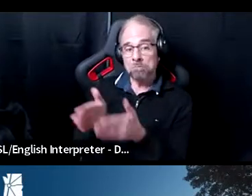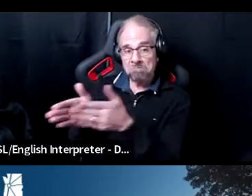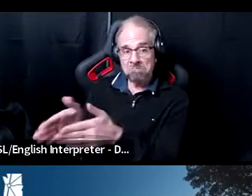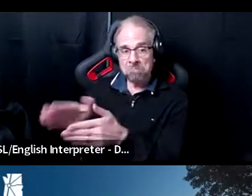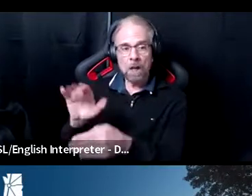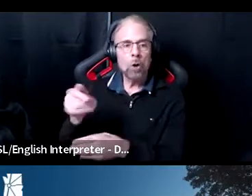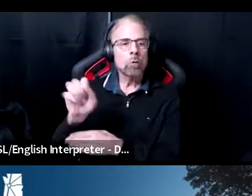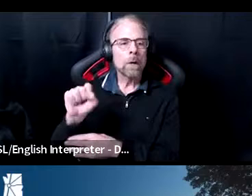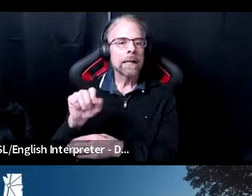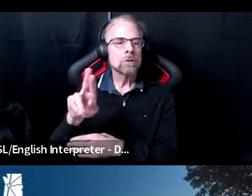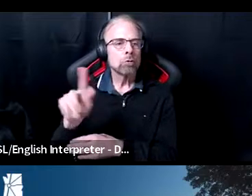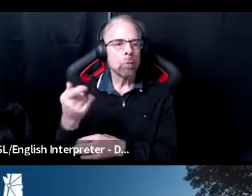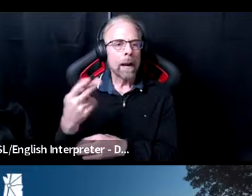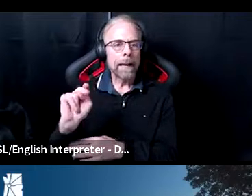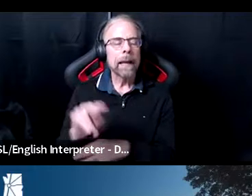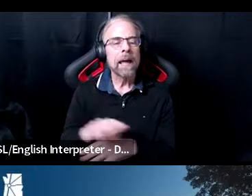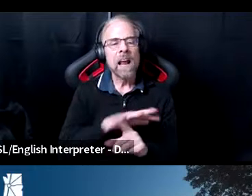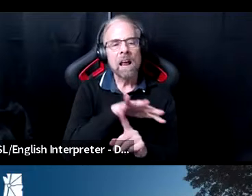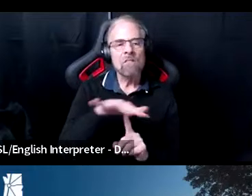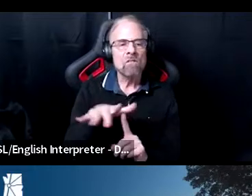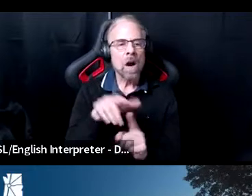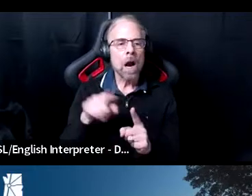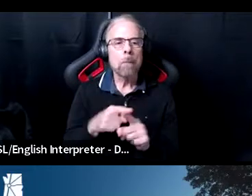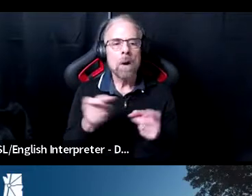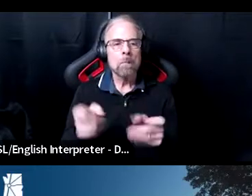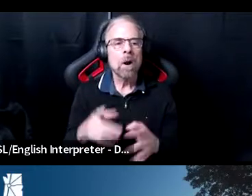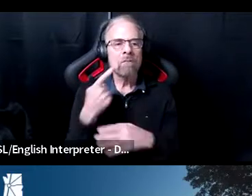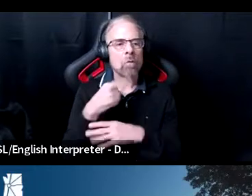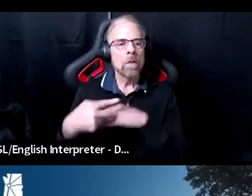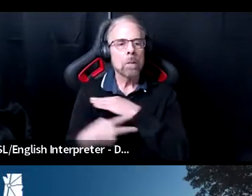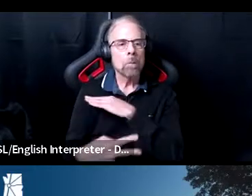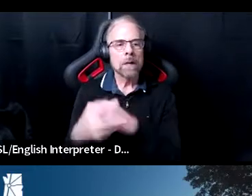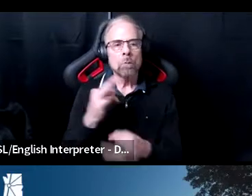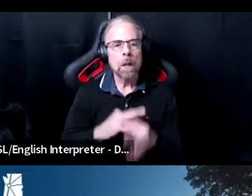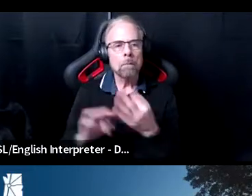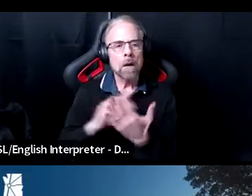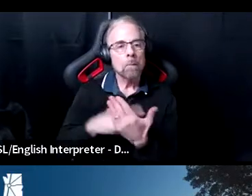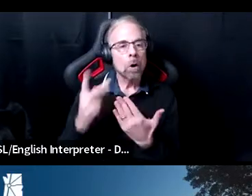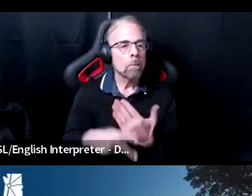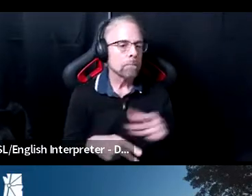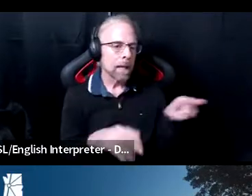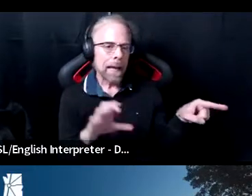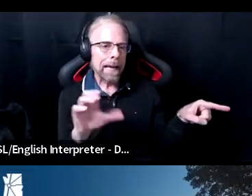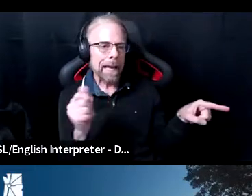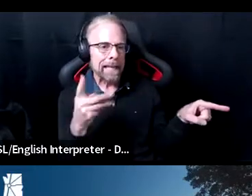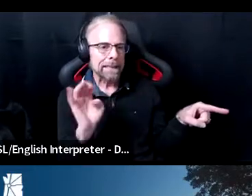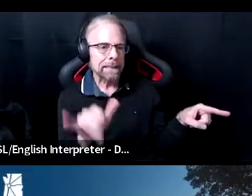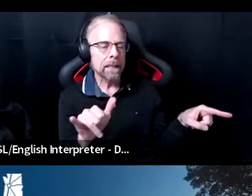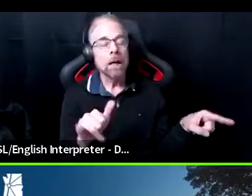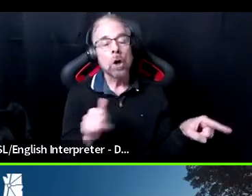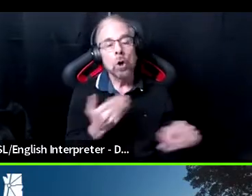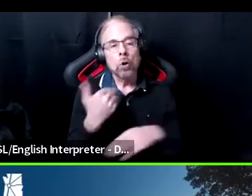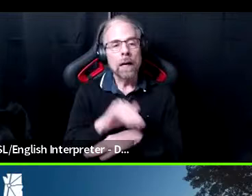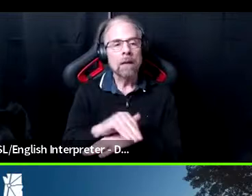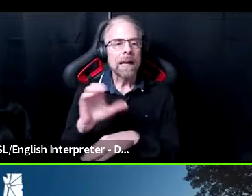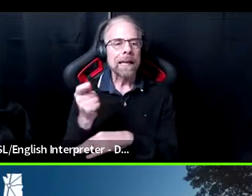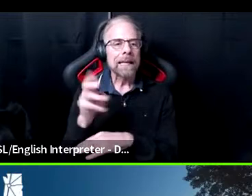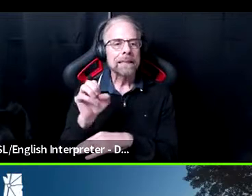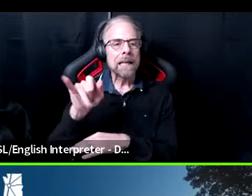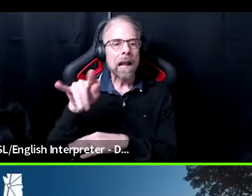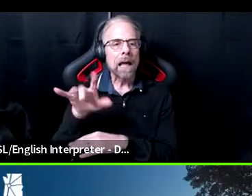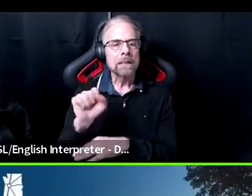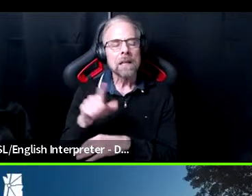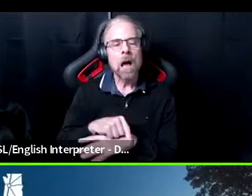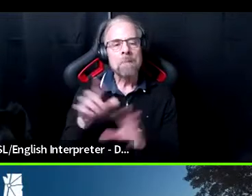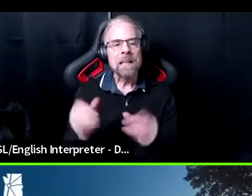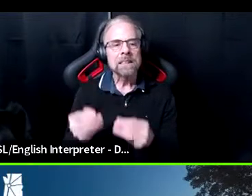Chris Regan, Environmental Manager for the Interstate Bridge Replacement Program. Casey. Good evening, Casey Lyles. I'm the Delivery Manager